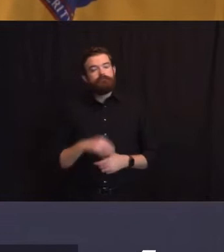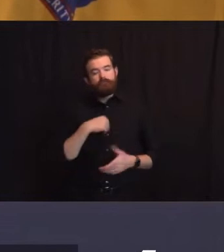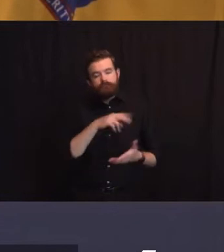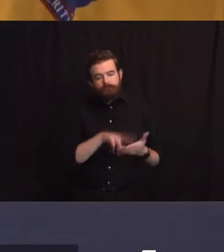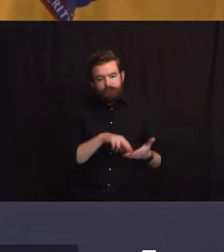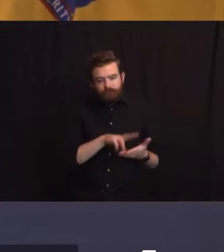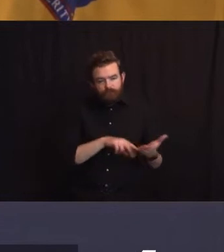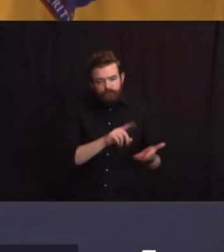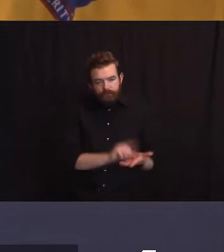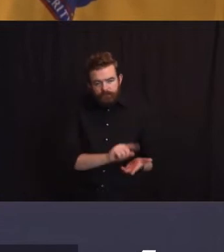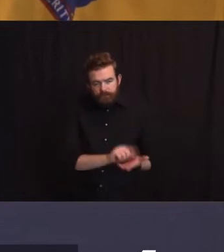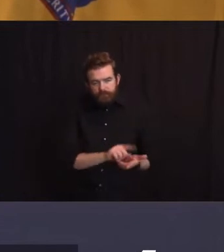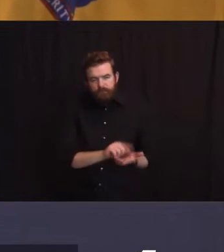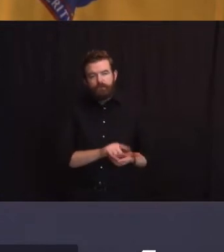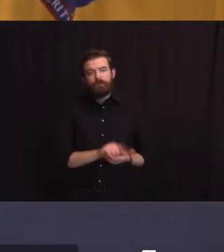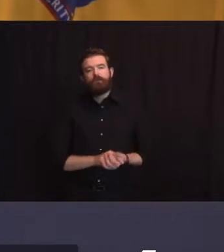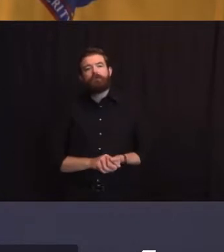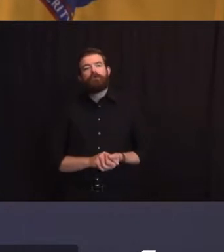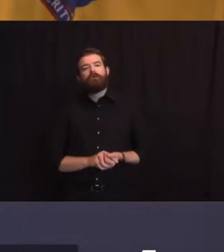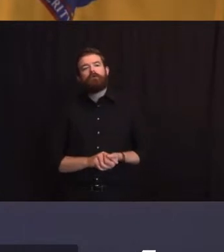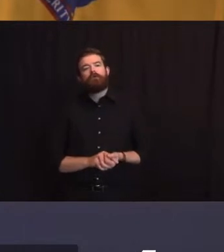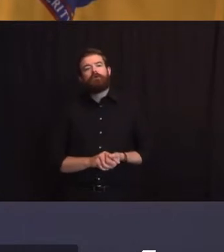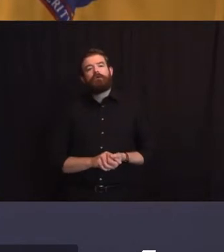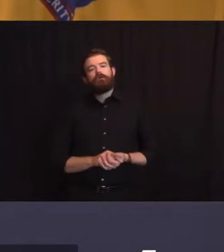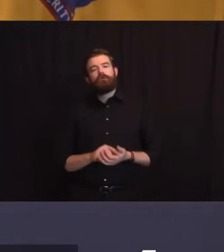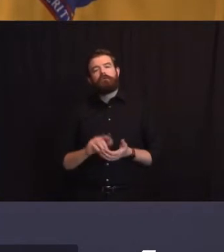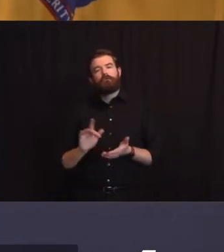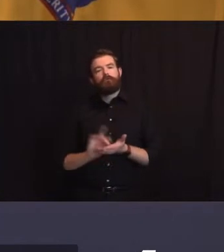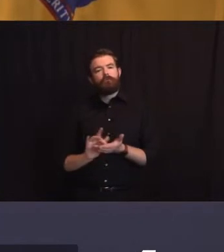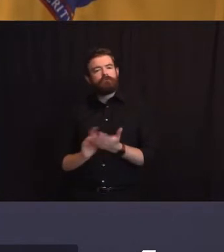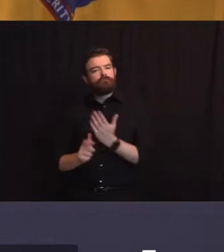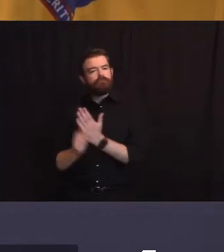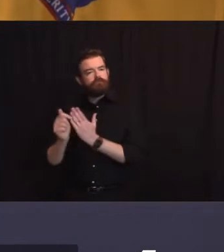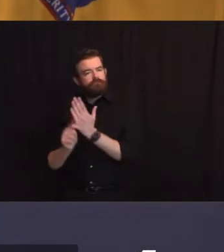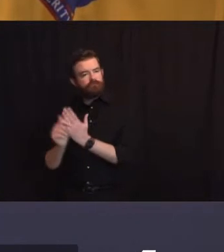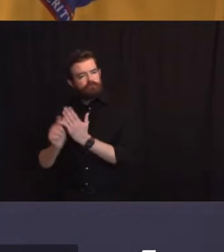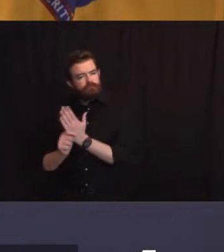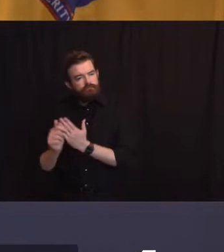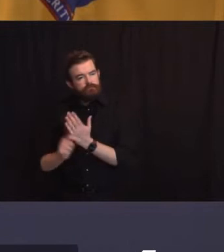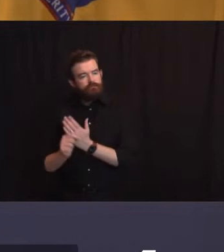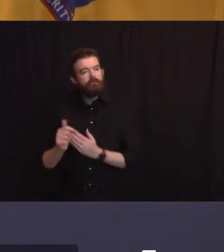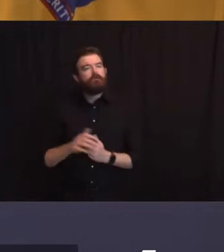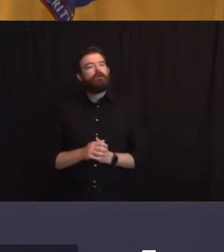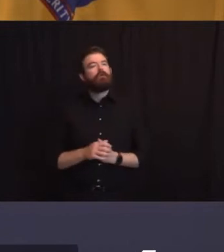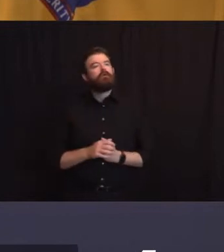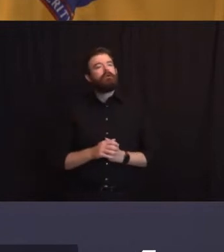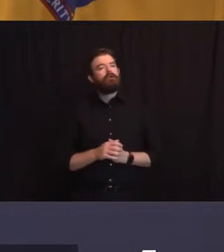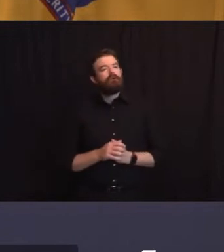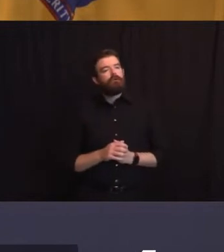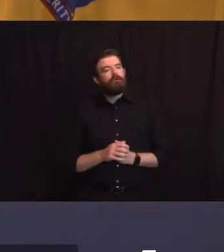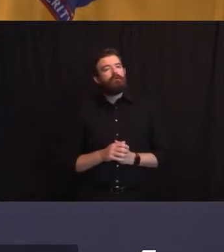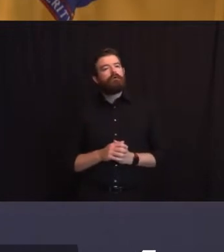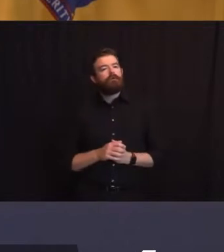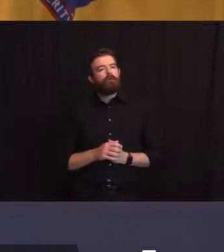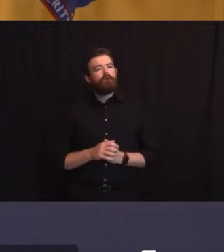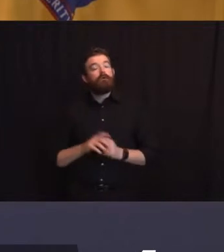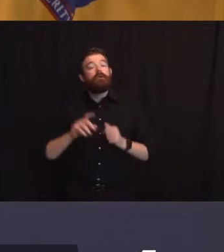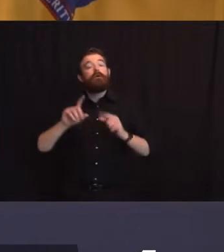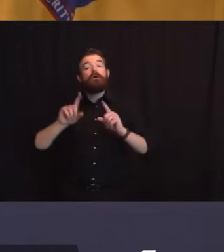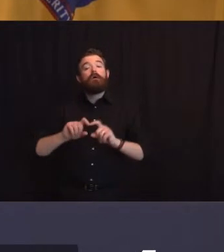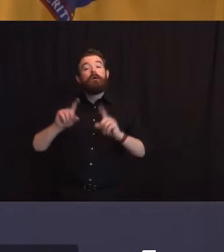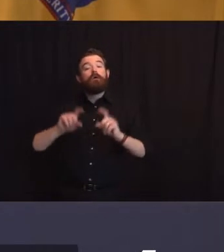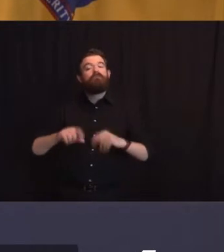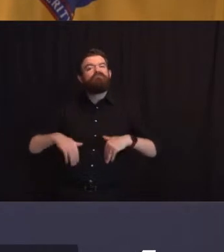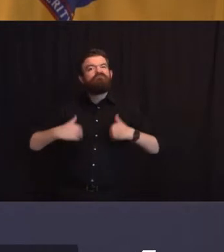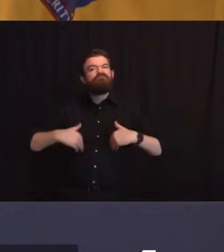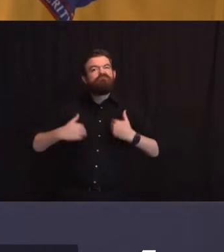for kids younger than 12 are clearly ongoing. They appear to be in the so far so good category without knowing what the data is. And